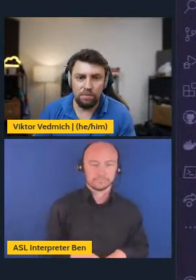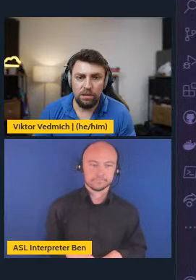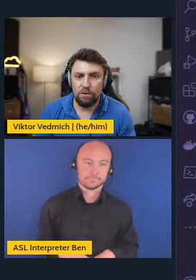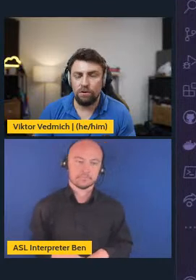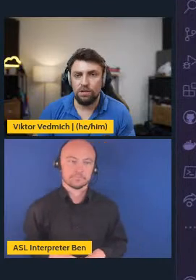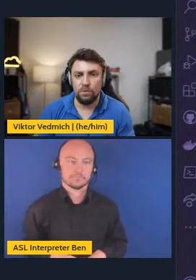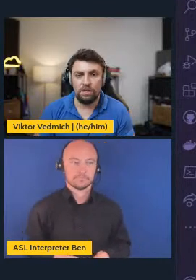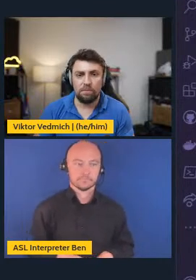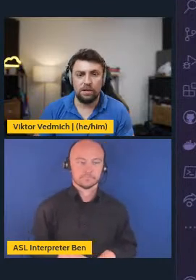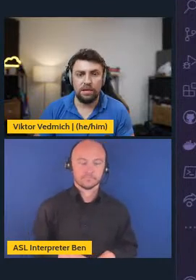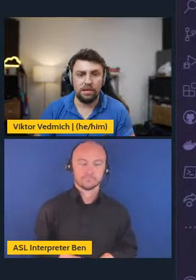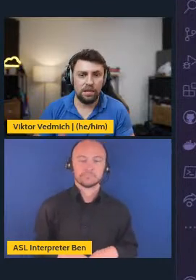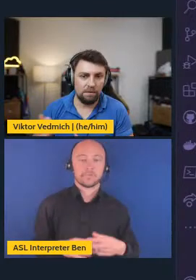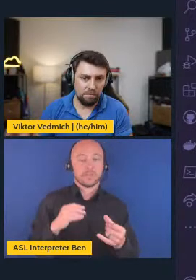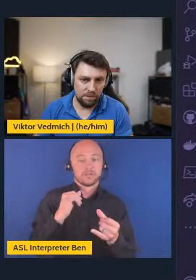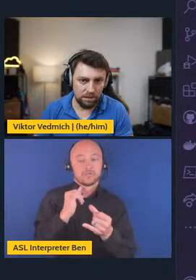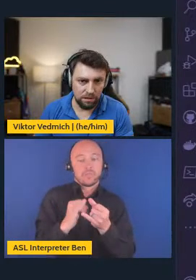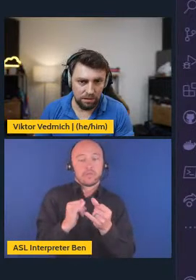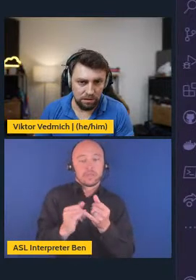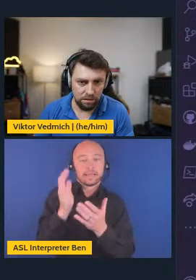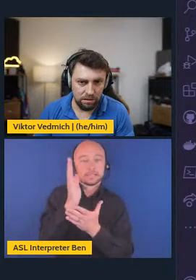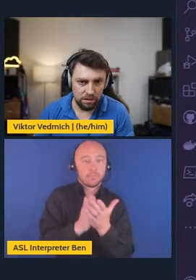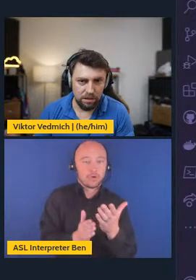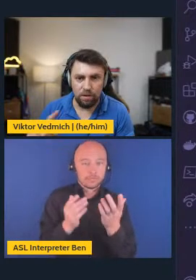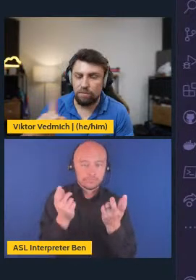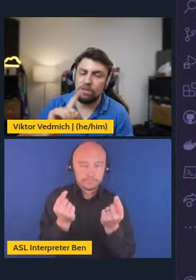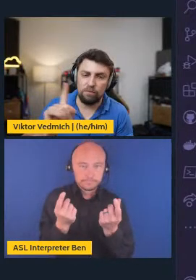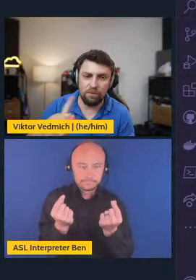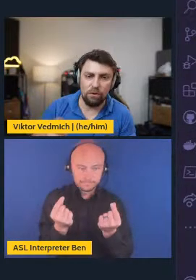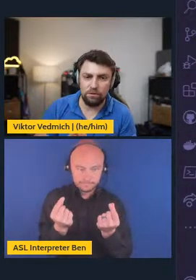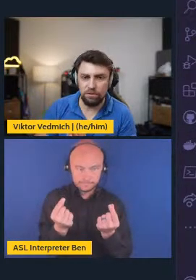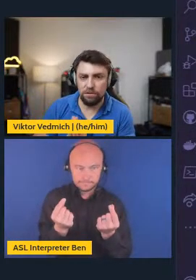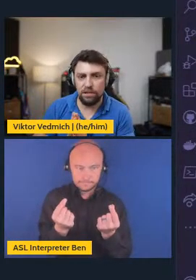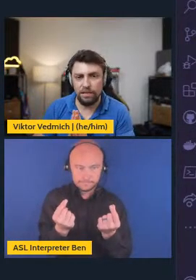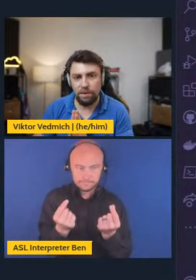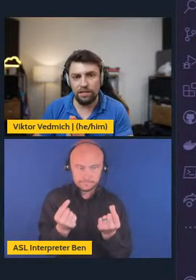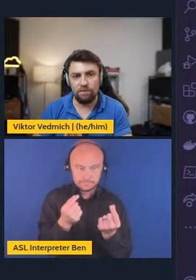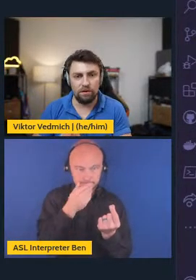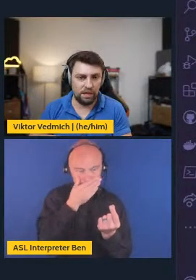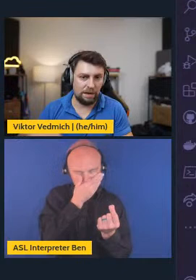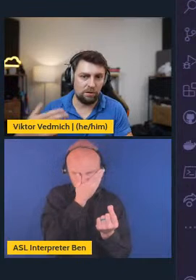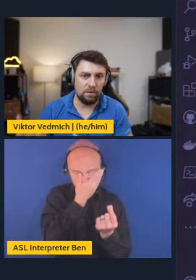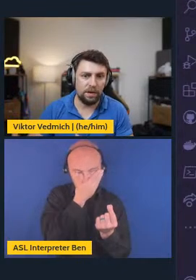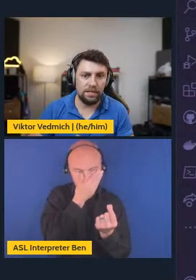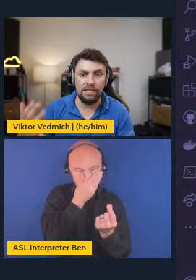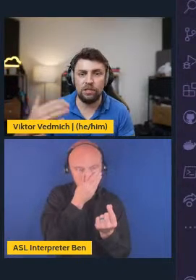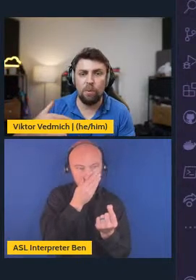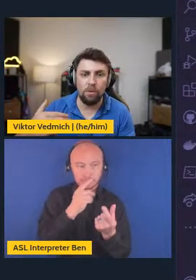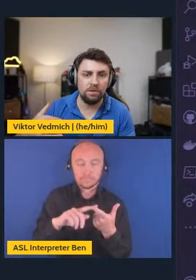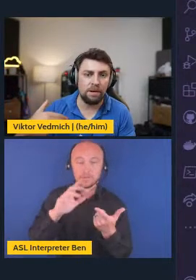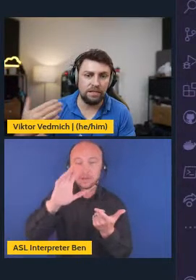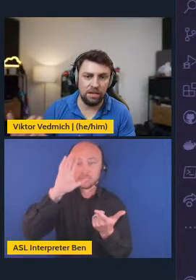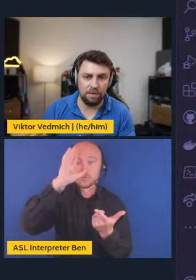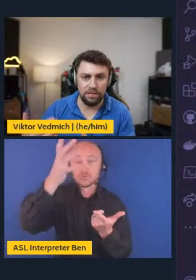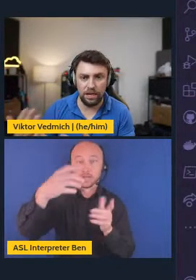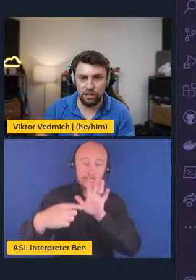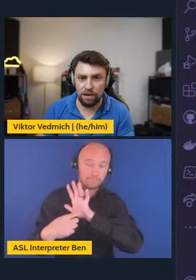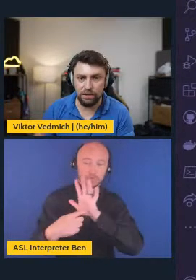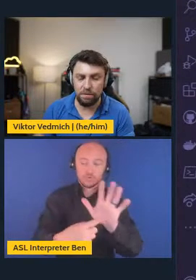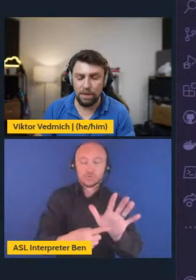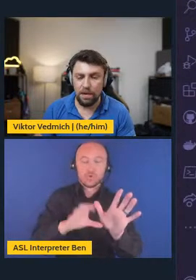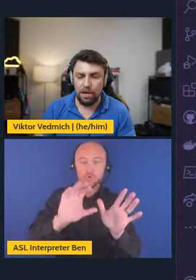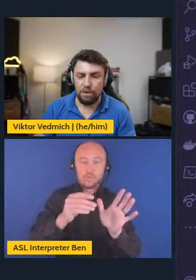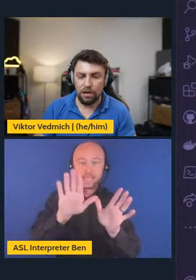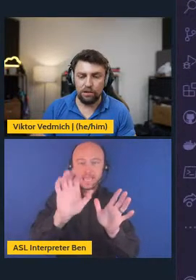for me, of course, it will be now, before to the last part, of course, I have to create and expose my service, cache